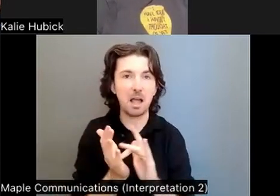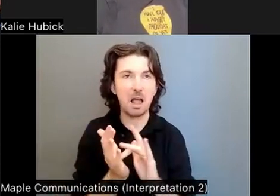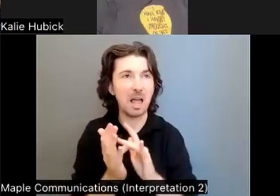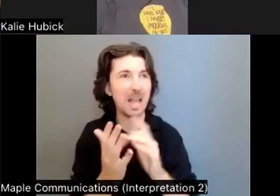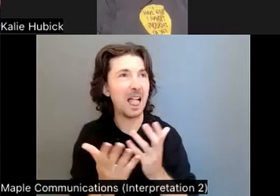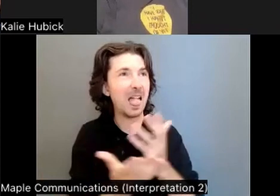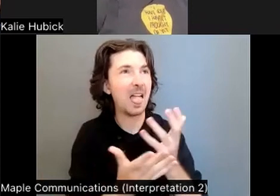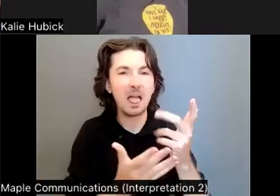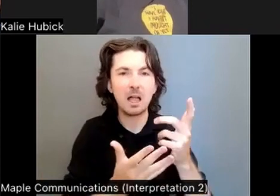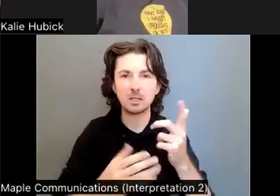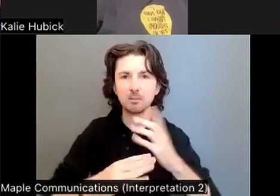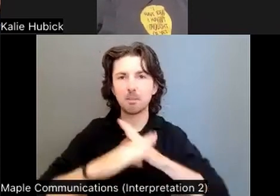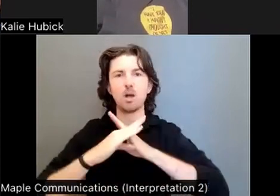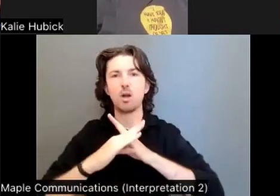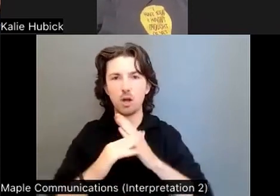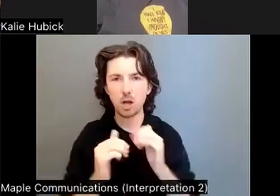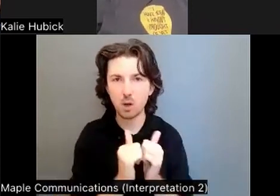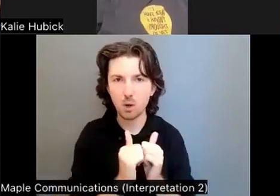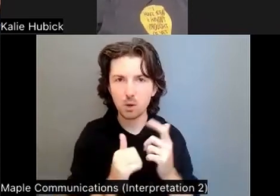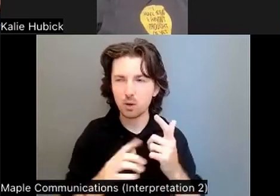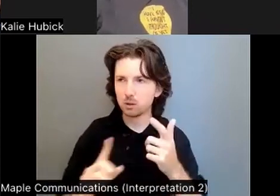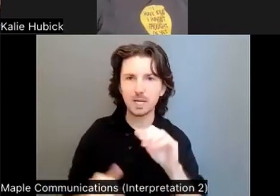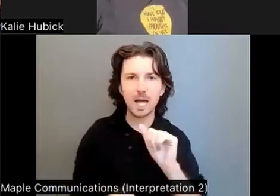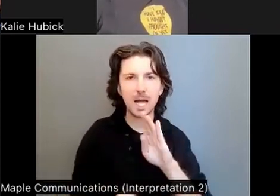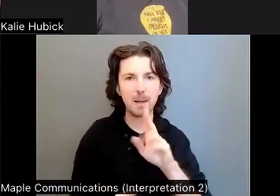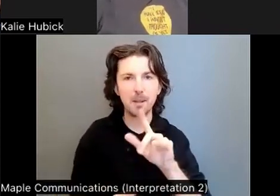becomes a barrier in what we need to thrive and live.